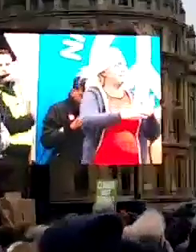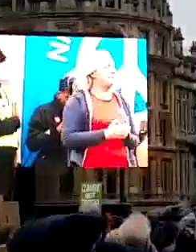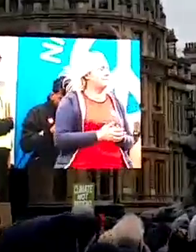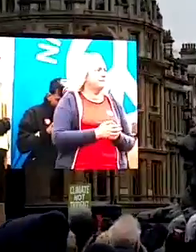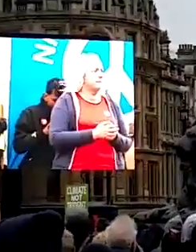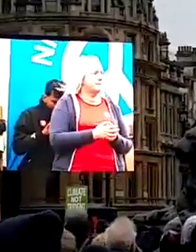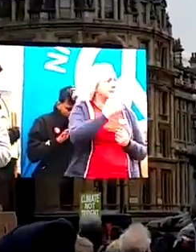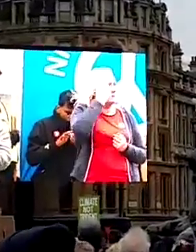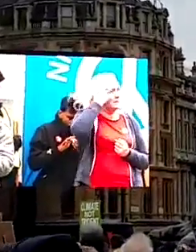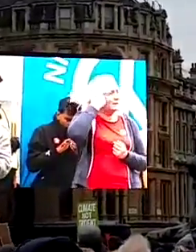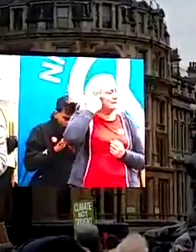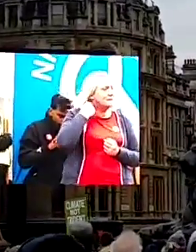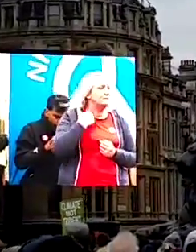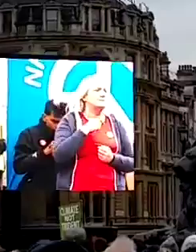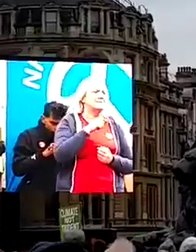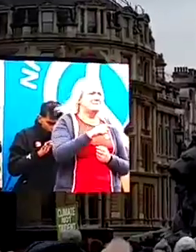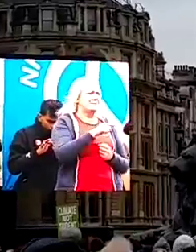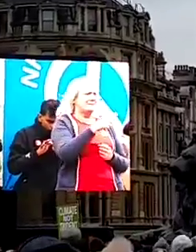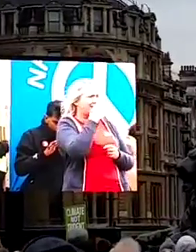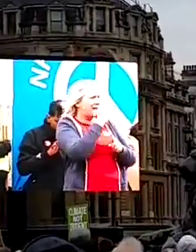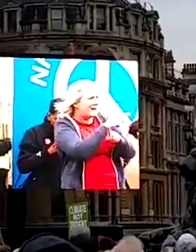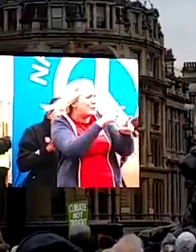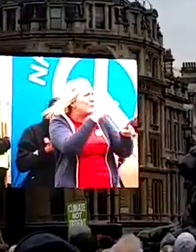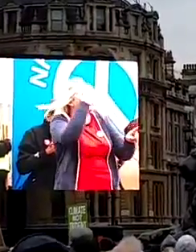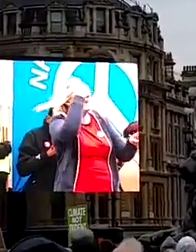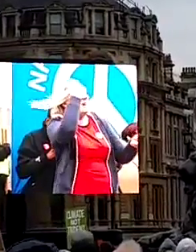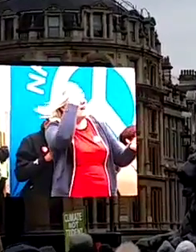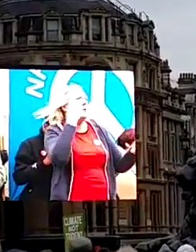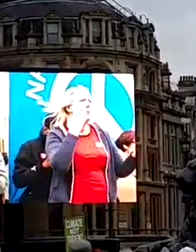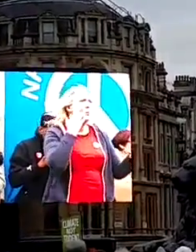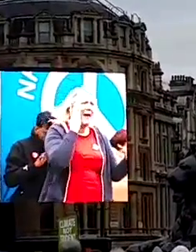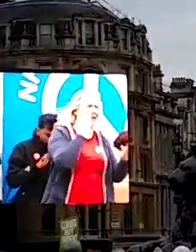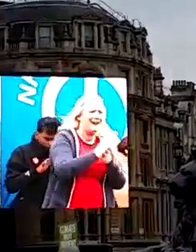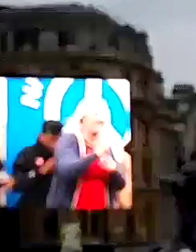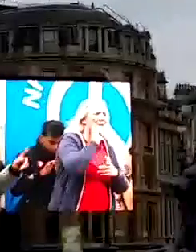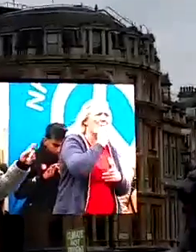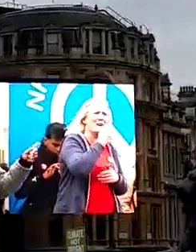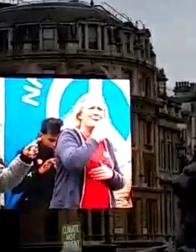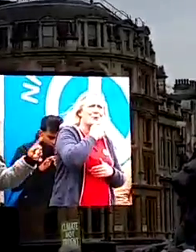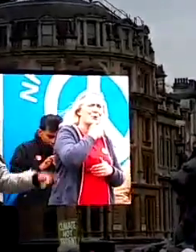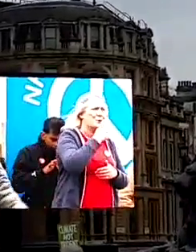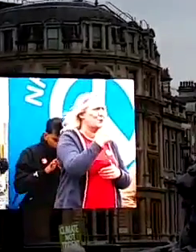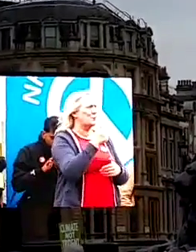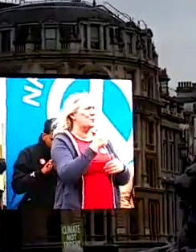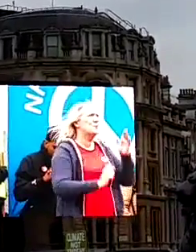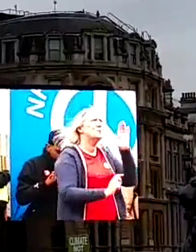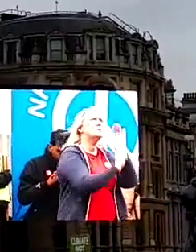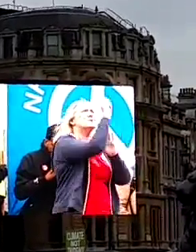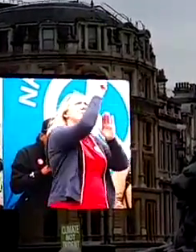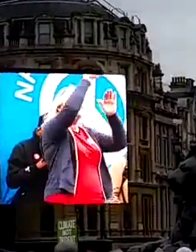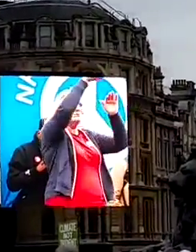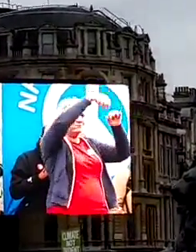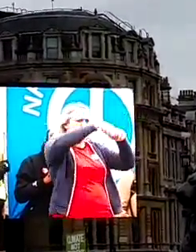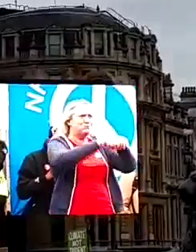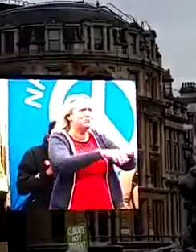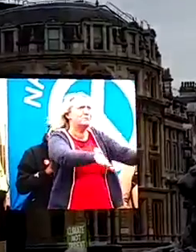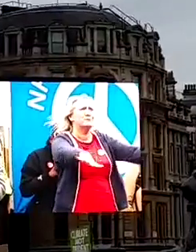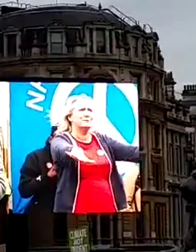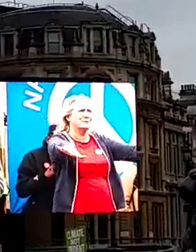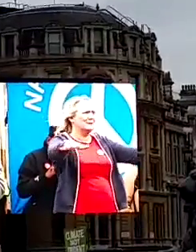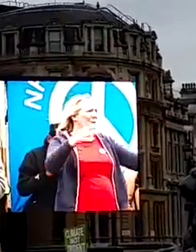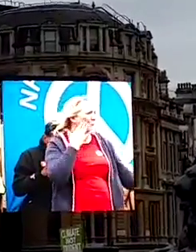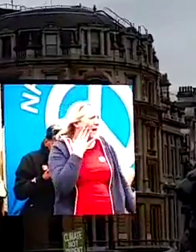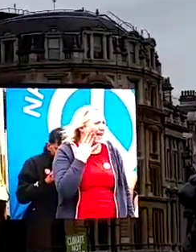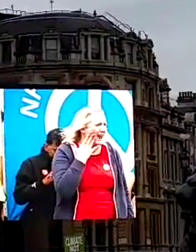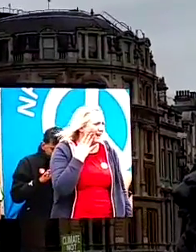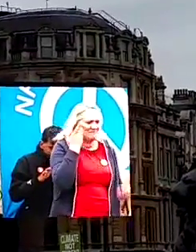Can you imagine a situation where these weapons will be ever used? Because I can't. Yeah. There is a